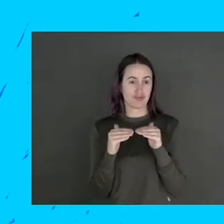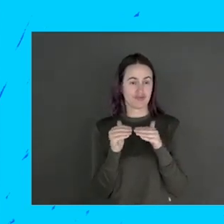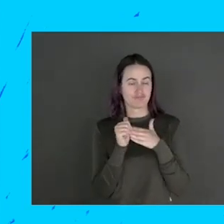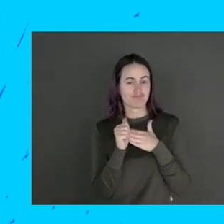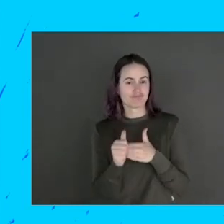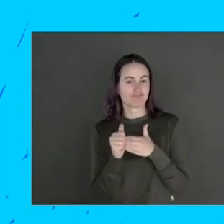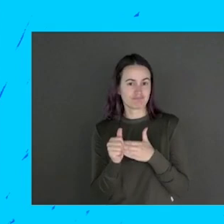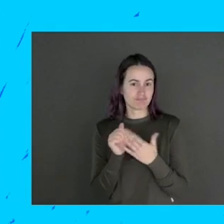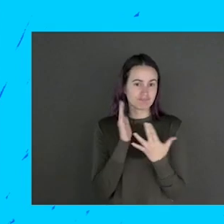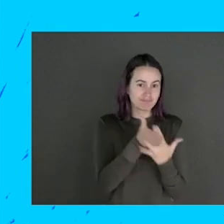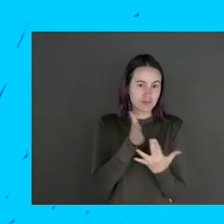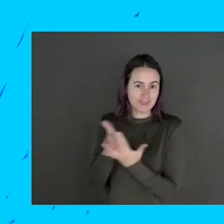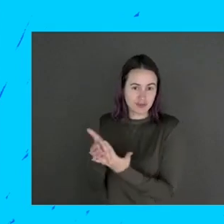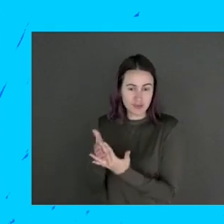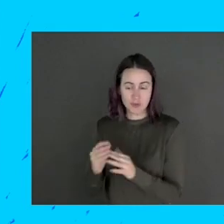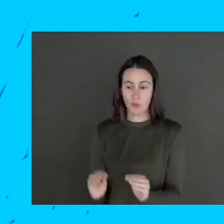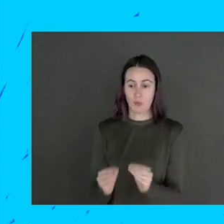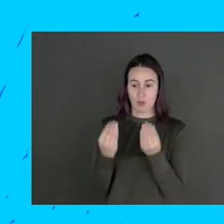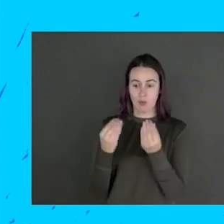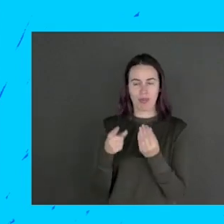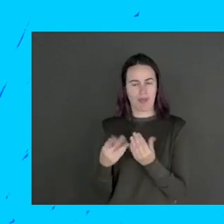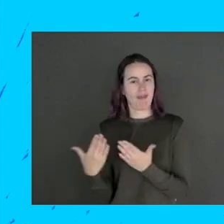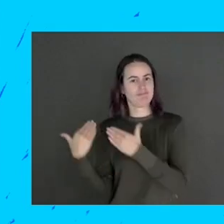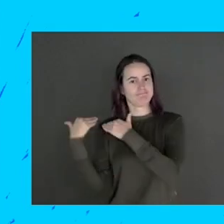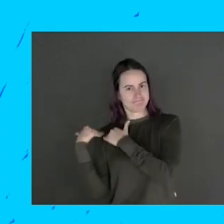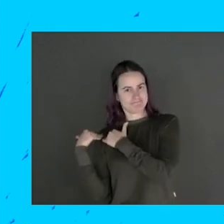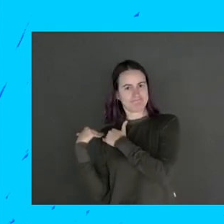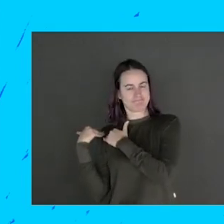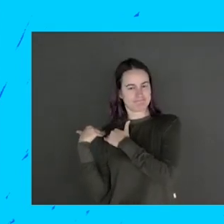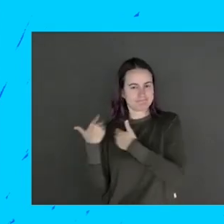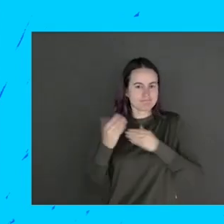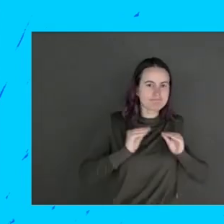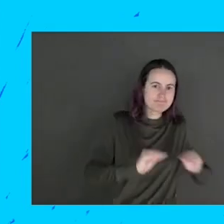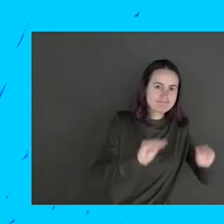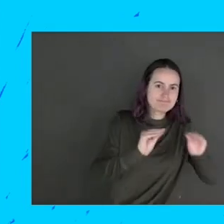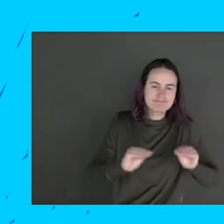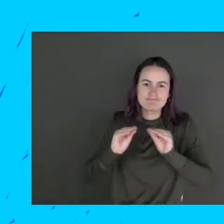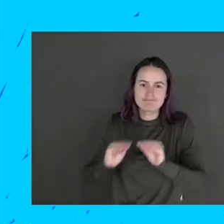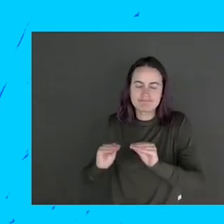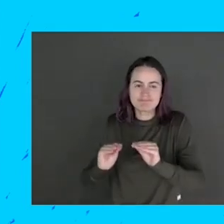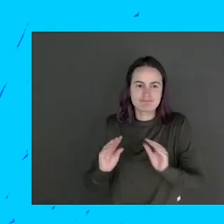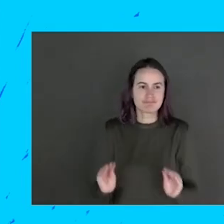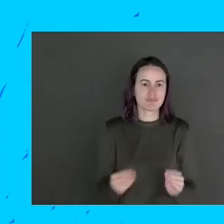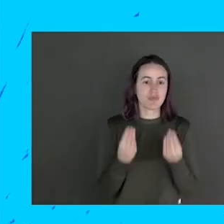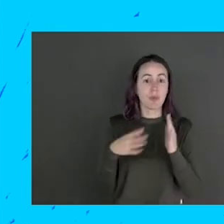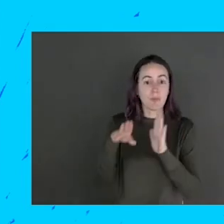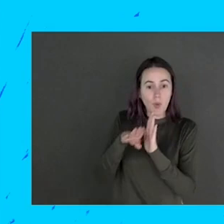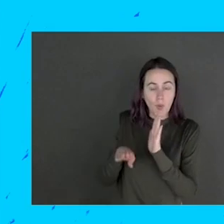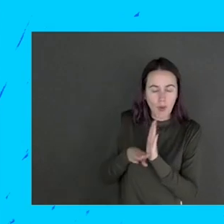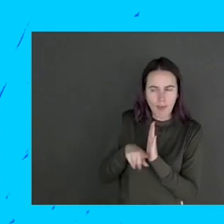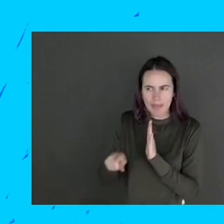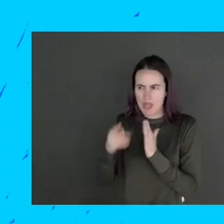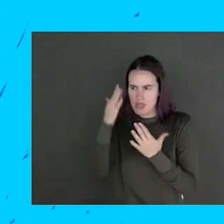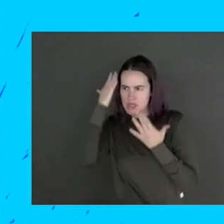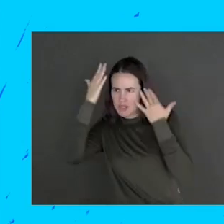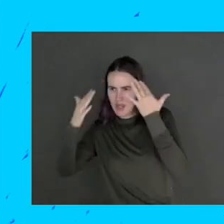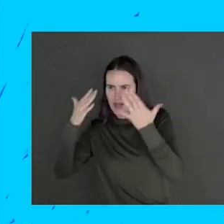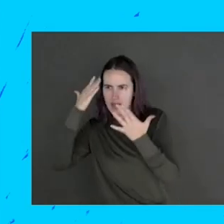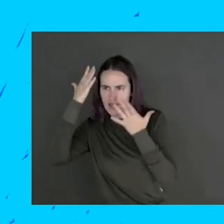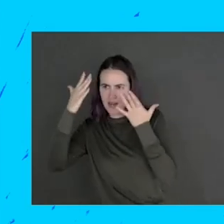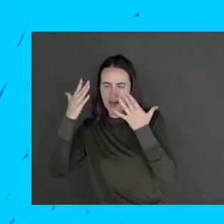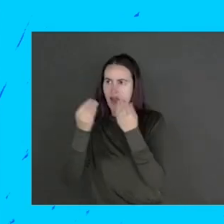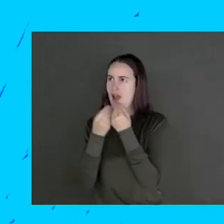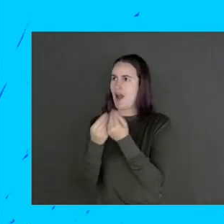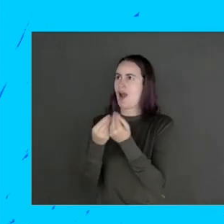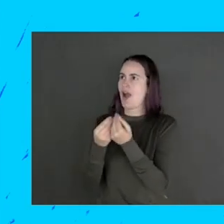the young people to make sure that they come up with programs that are specific, tailor-made